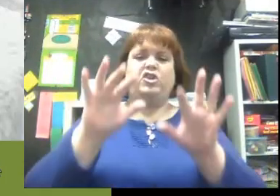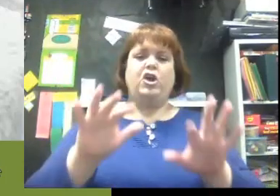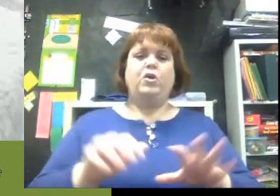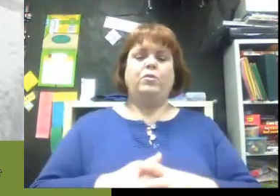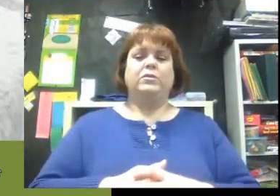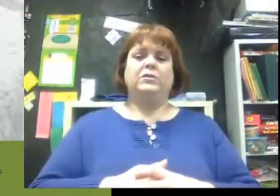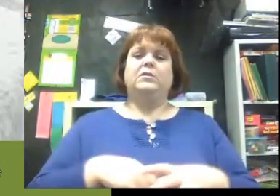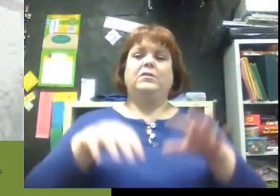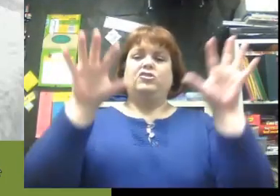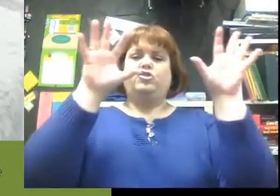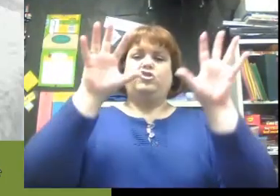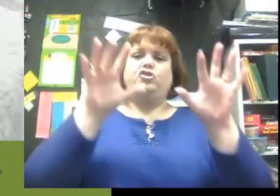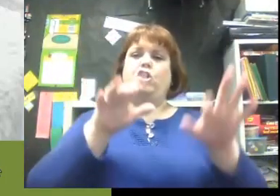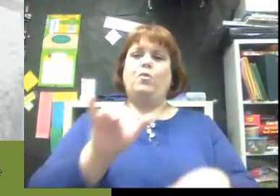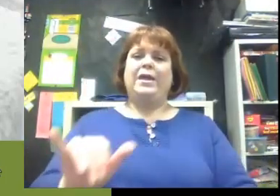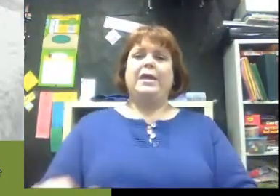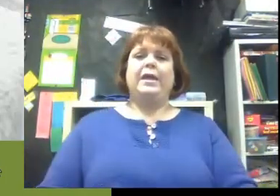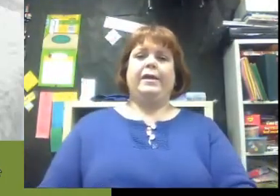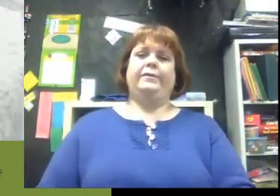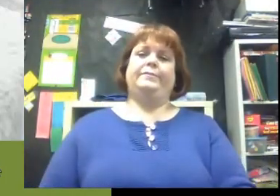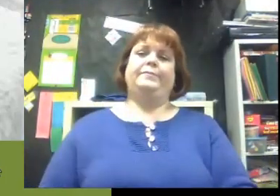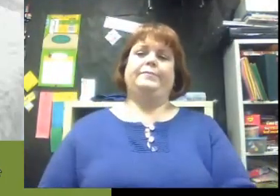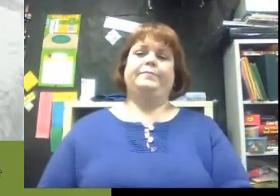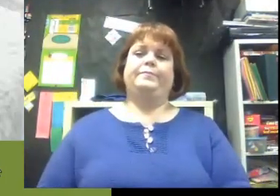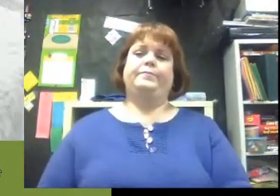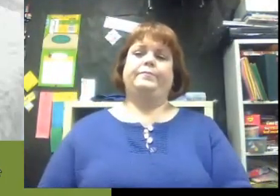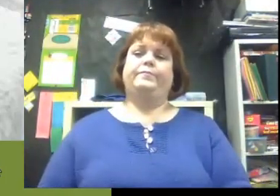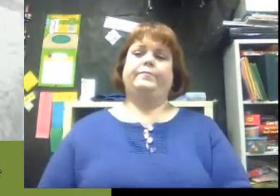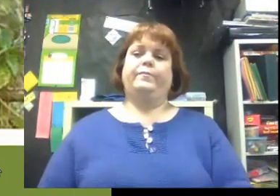snow. Snowy.